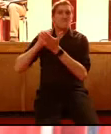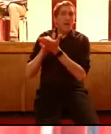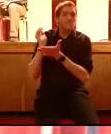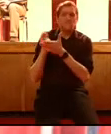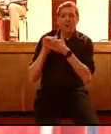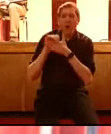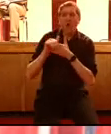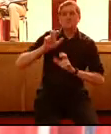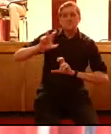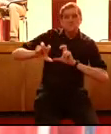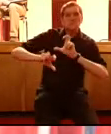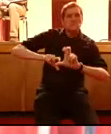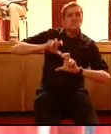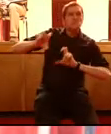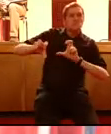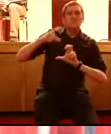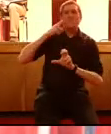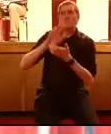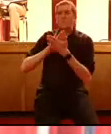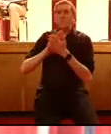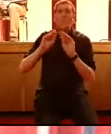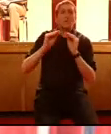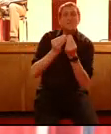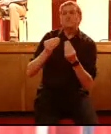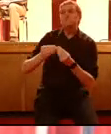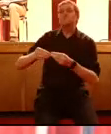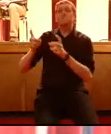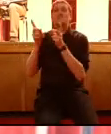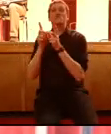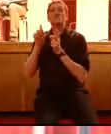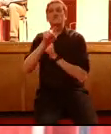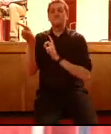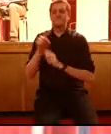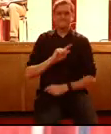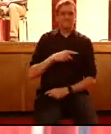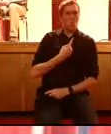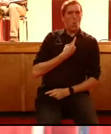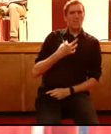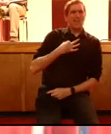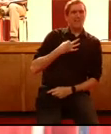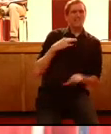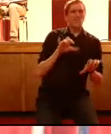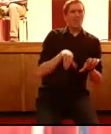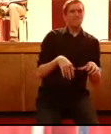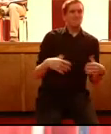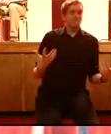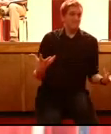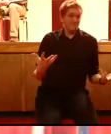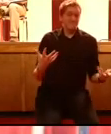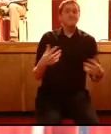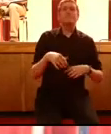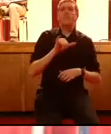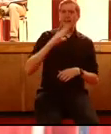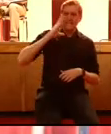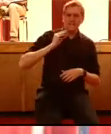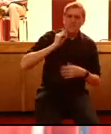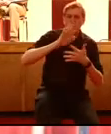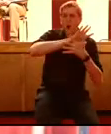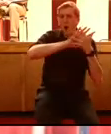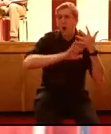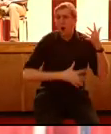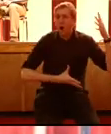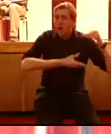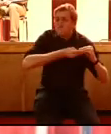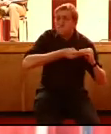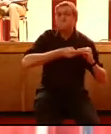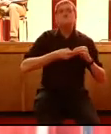and organizations across the district over the years, the only candidate to do so. With this experience and an incredible team of